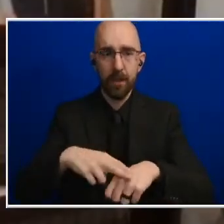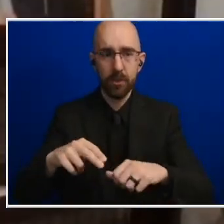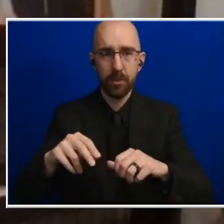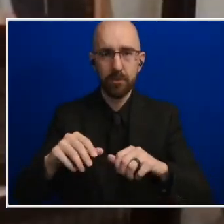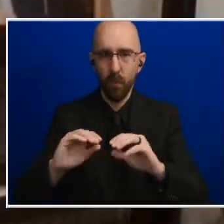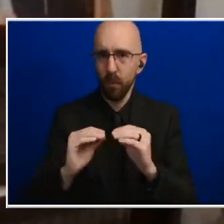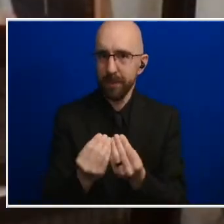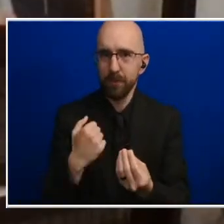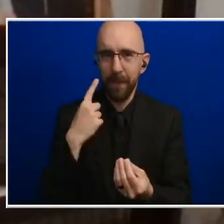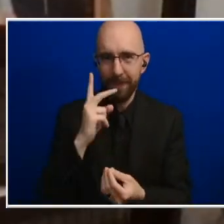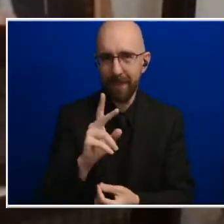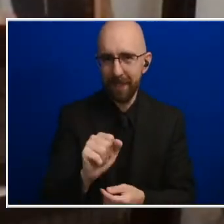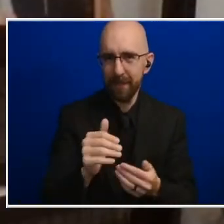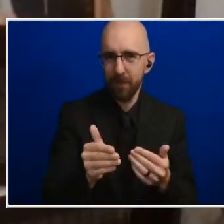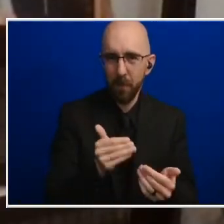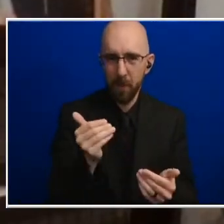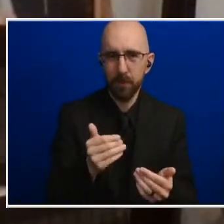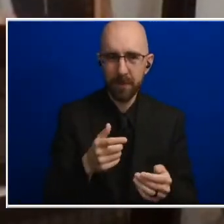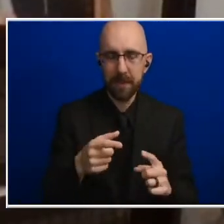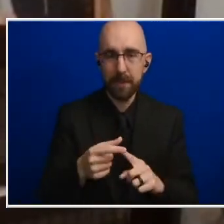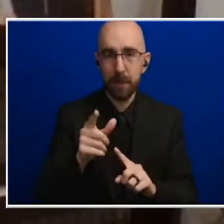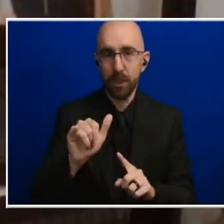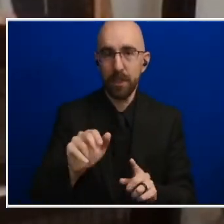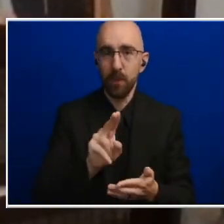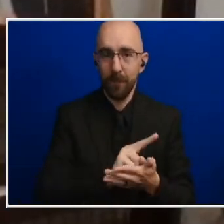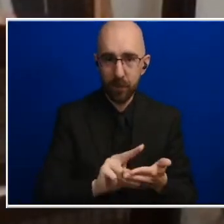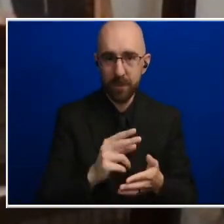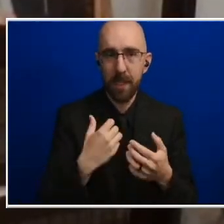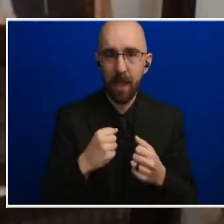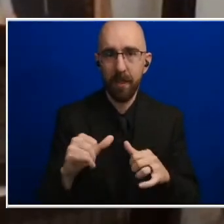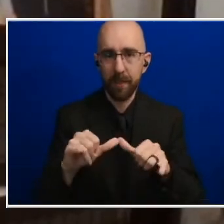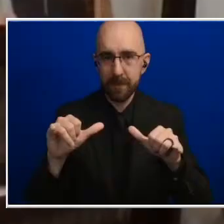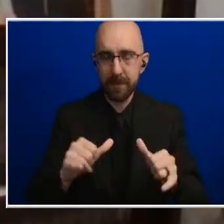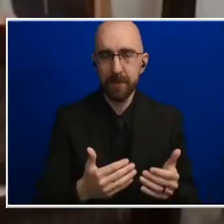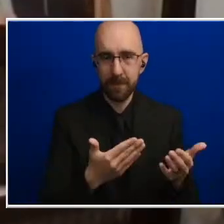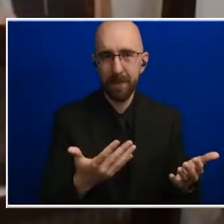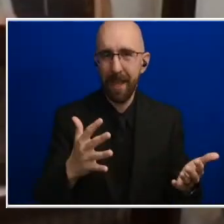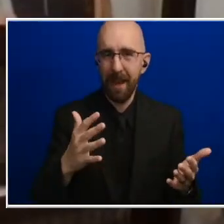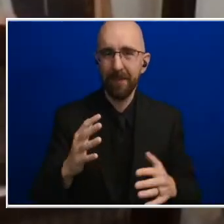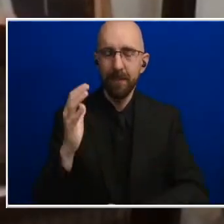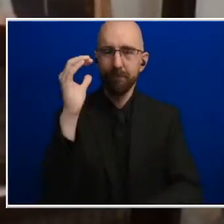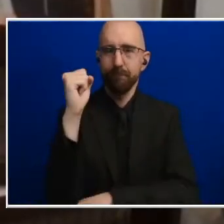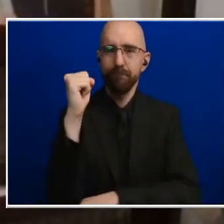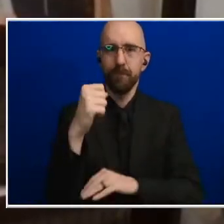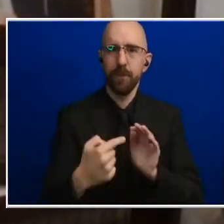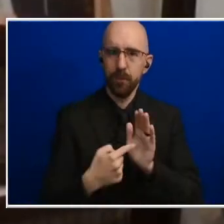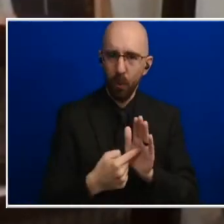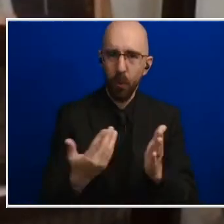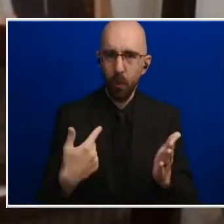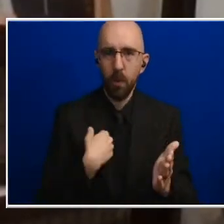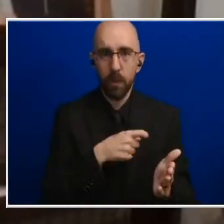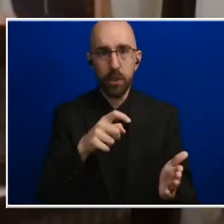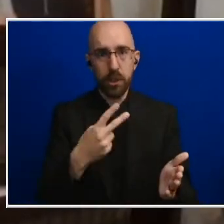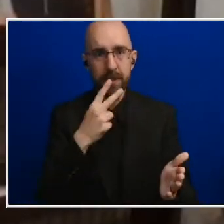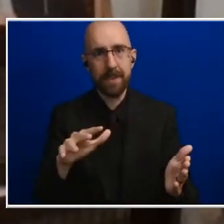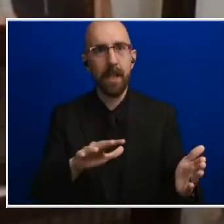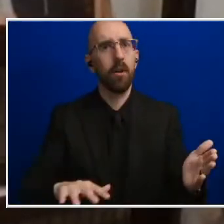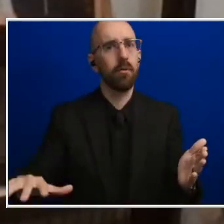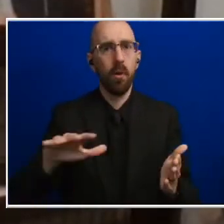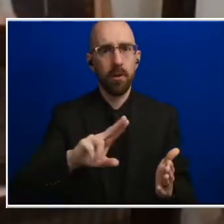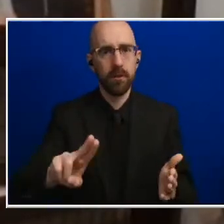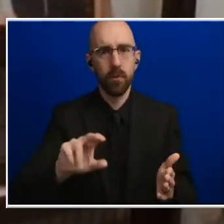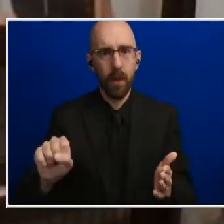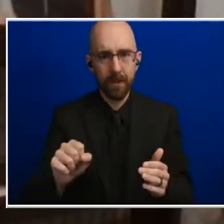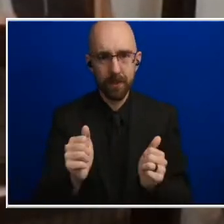Kansas is almost, especially the university and the health system, is kind of a pillar of what we should see across the country as well, with the